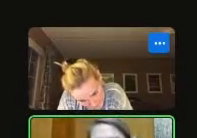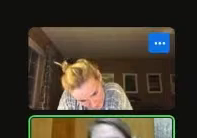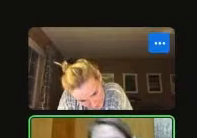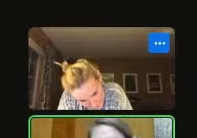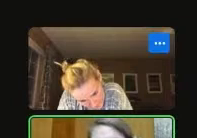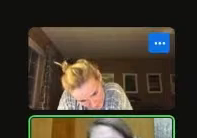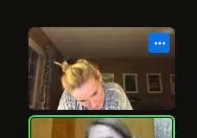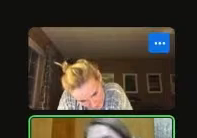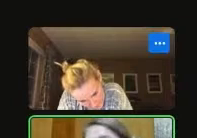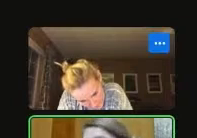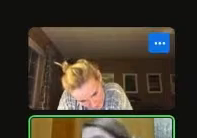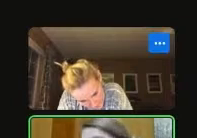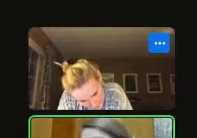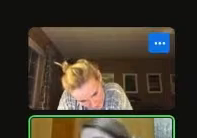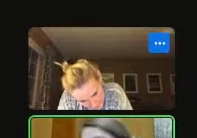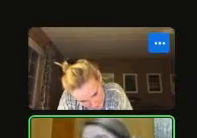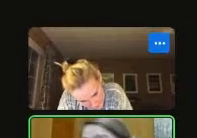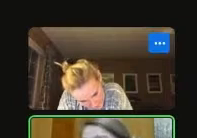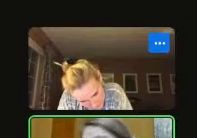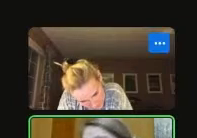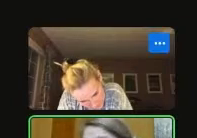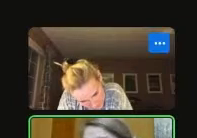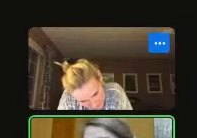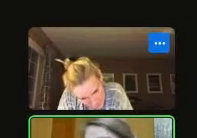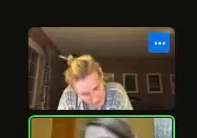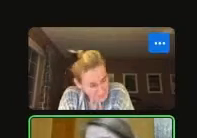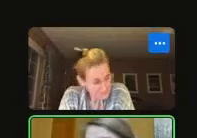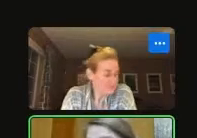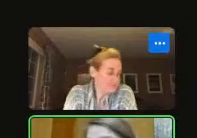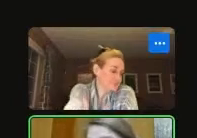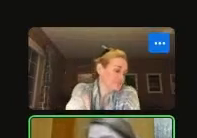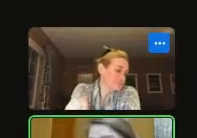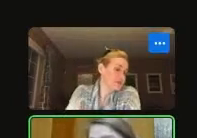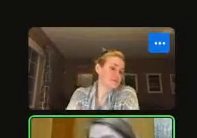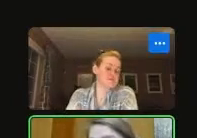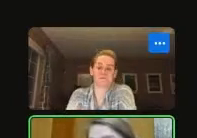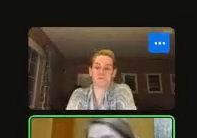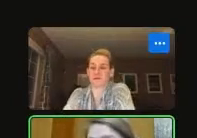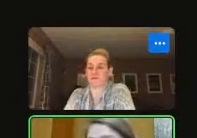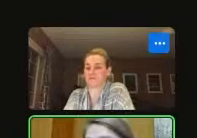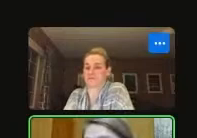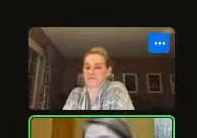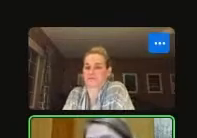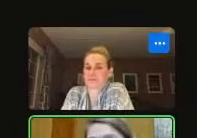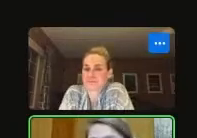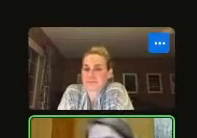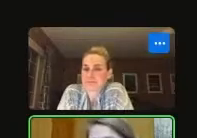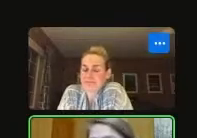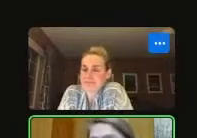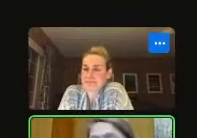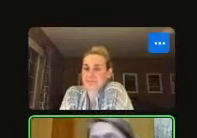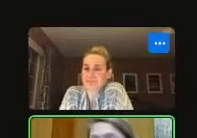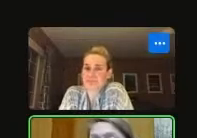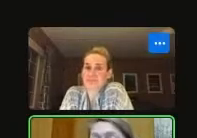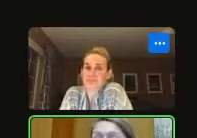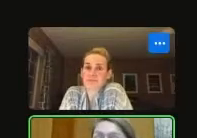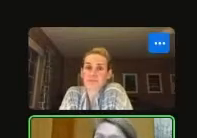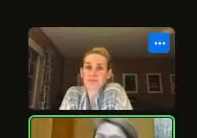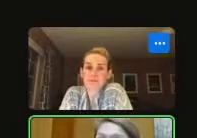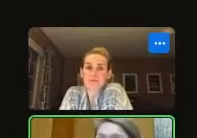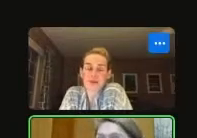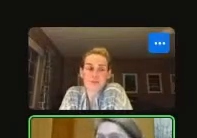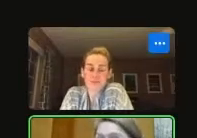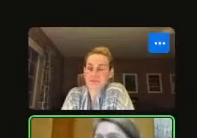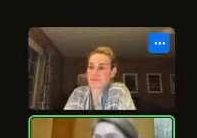with people who really qualify for the permanent supportive housing efforts the Salem Housing Authority builds, but there's a waiting list. People who